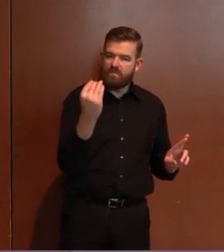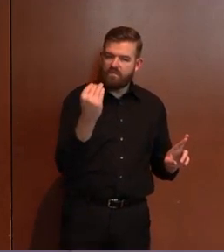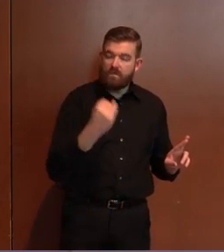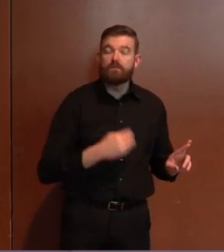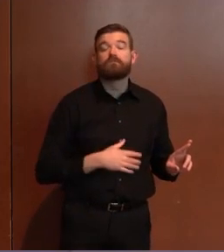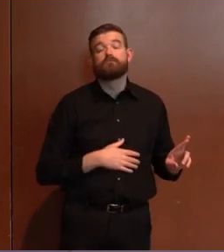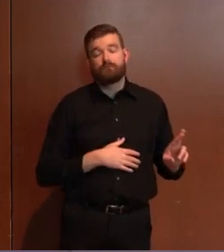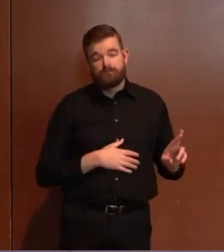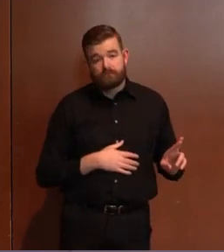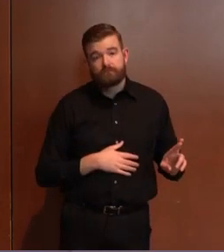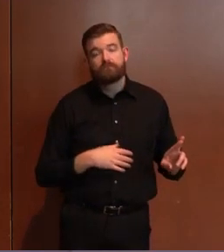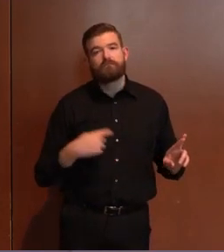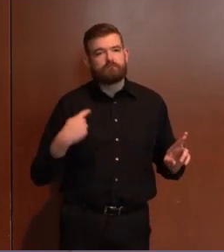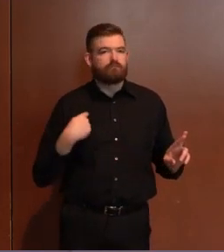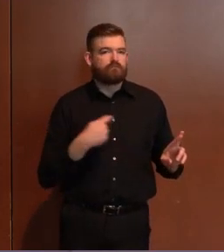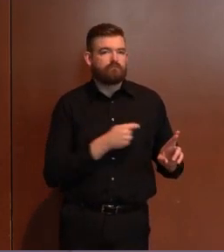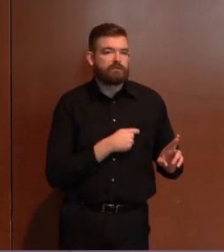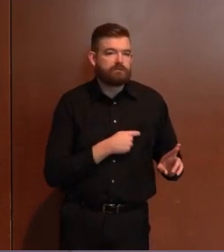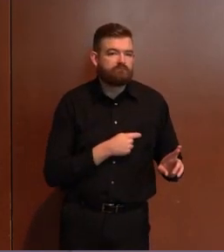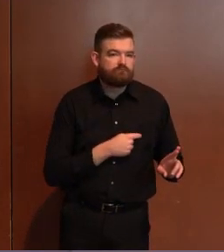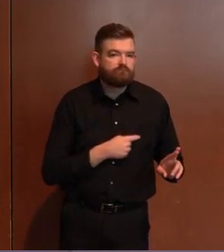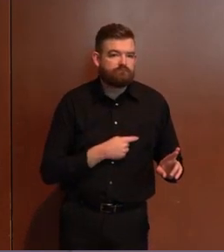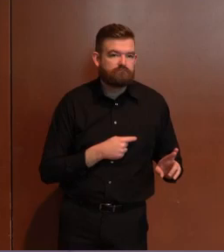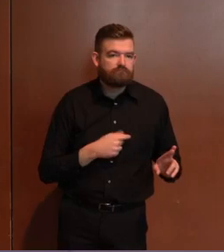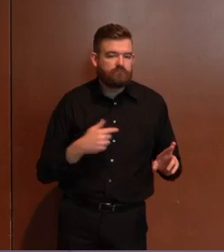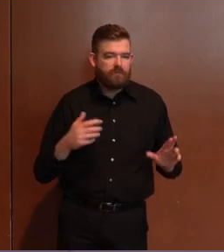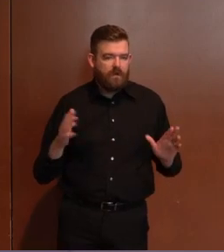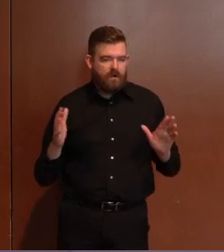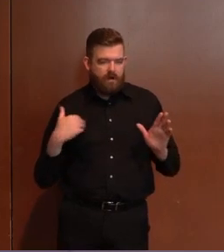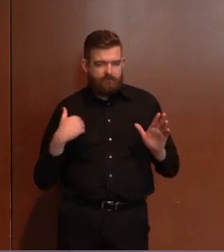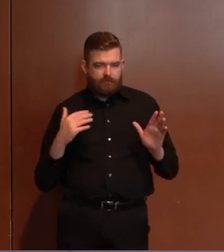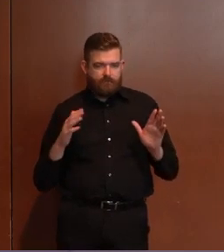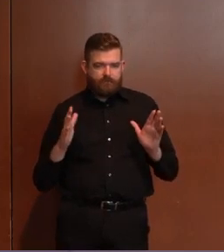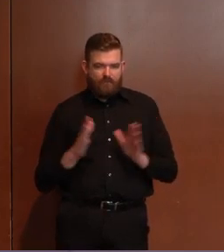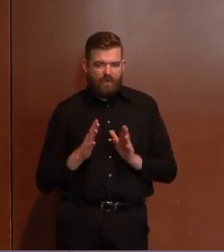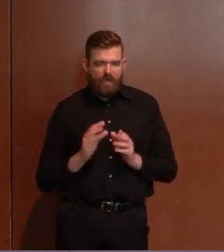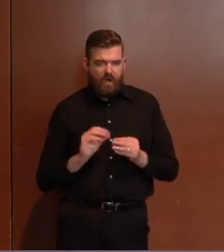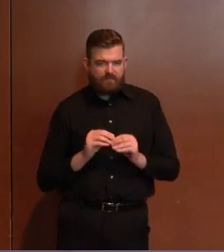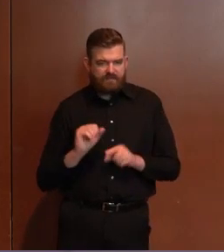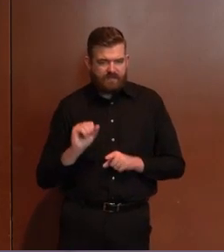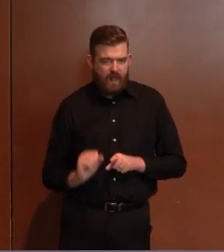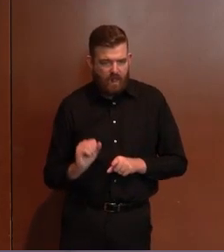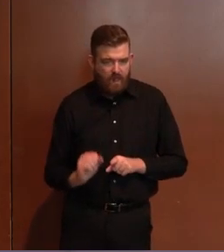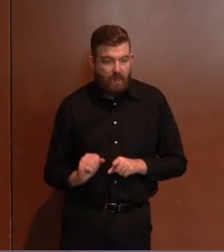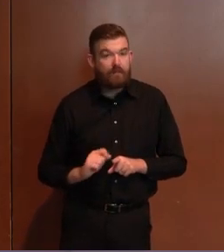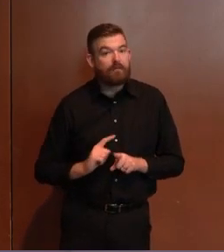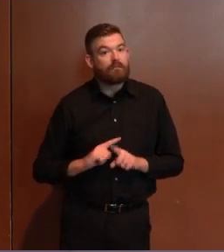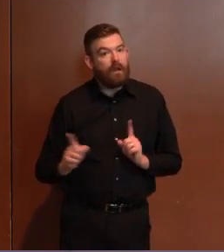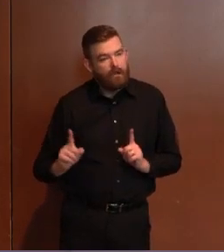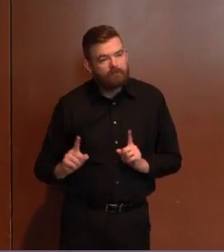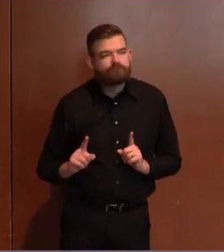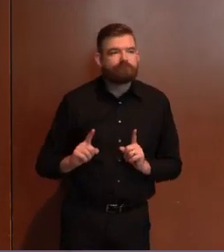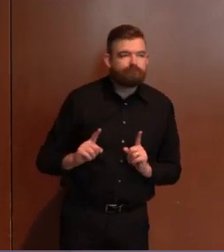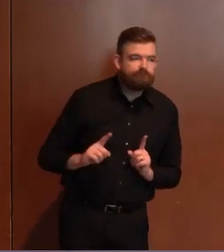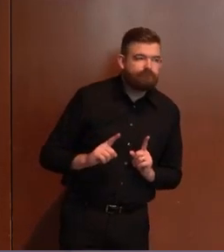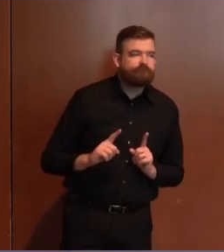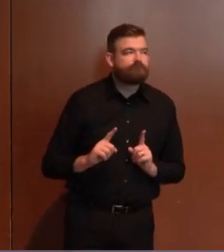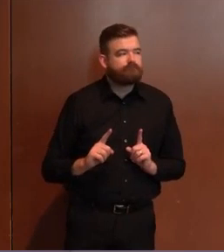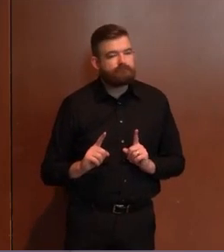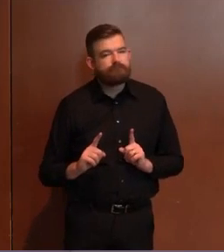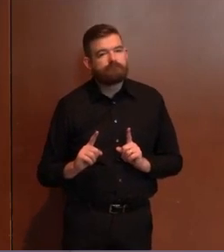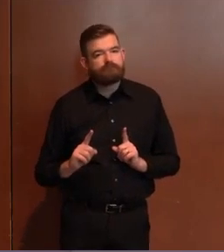go into this with a smaller population, clearly in the South, but with a still less than, probably on the post-mortem list, a less